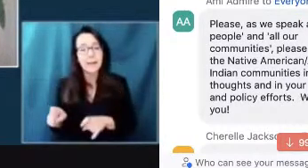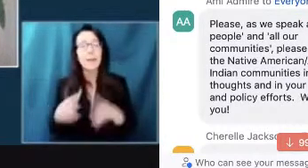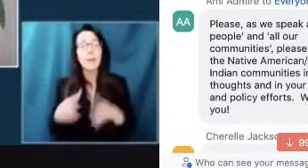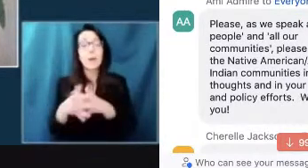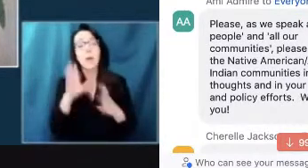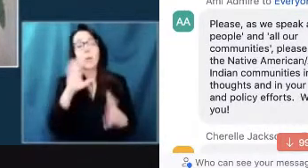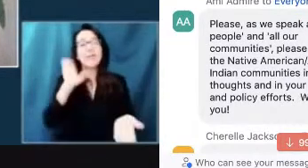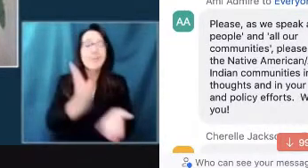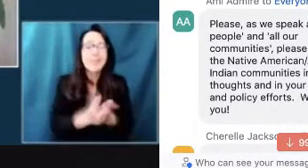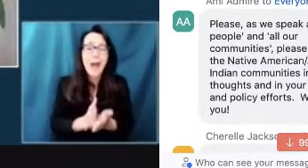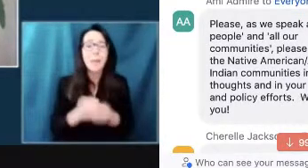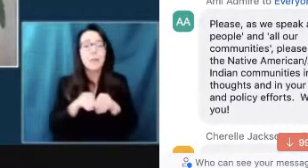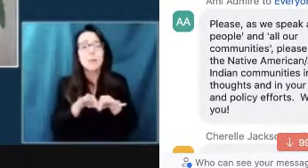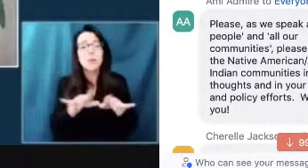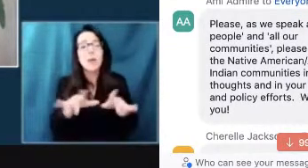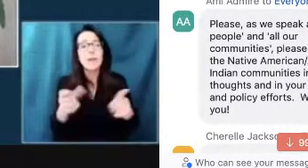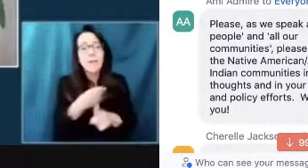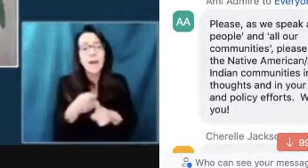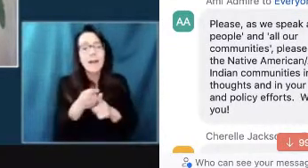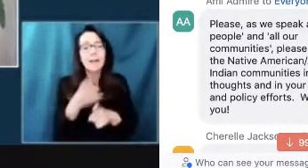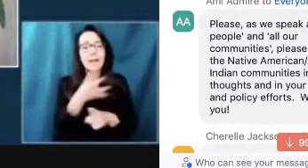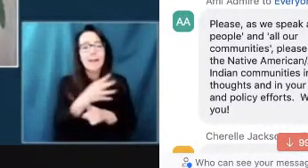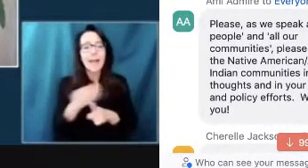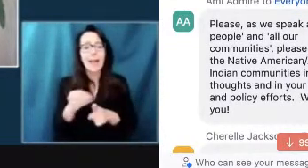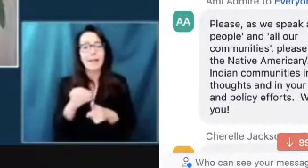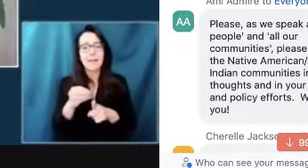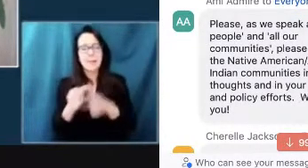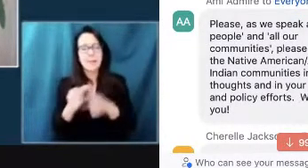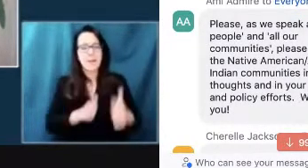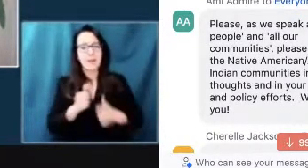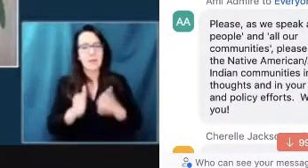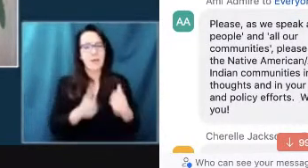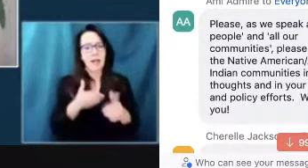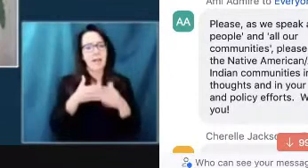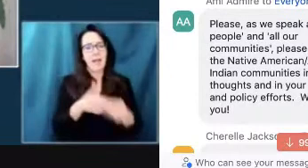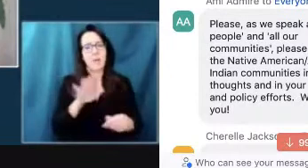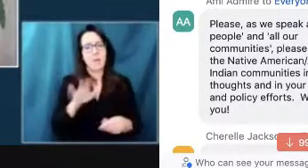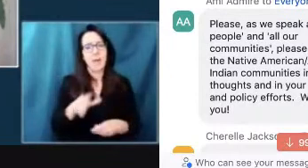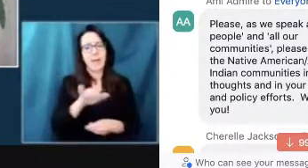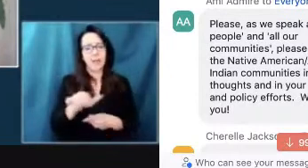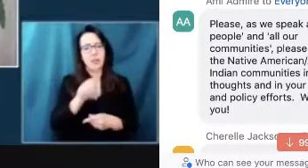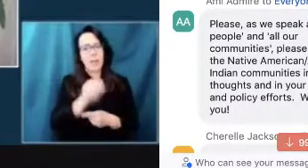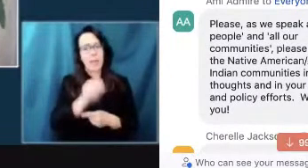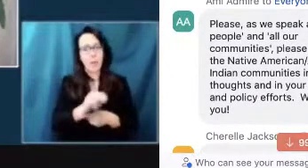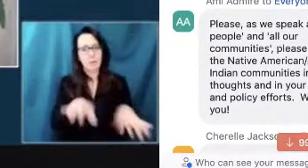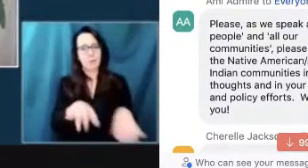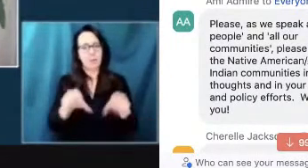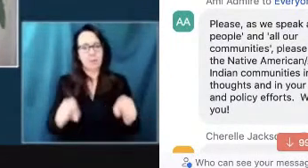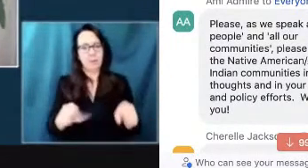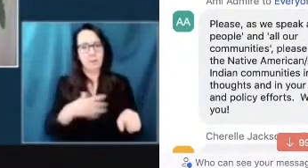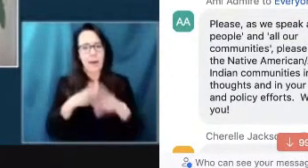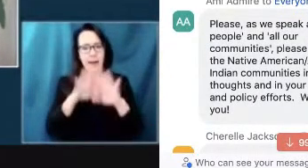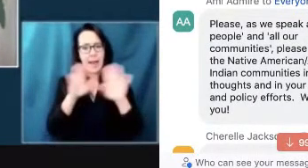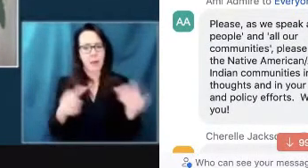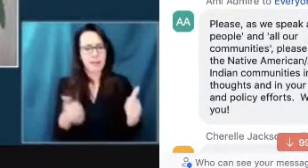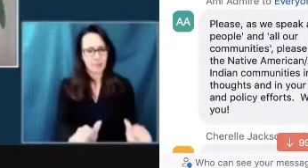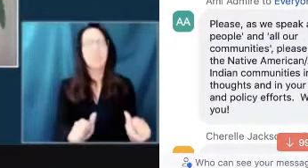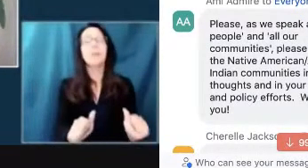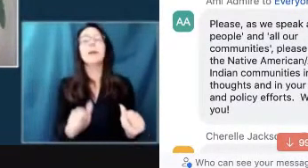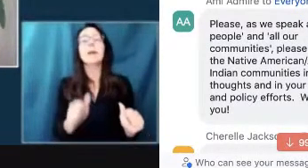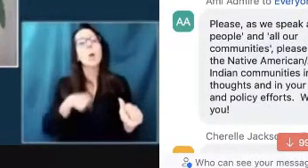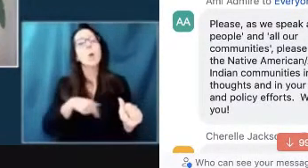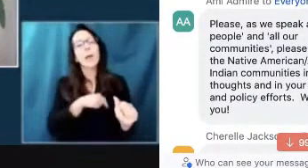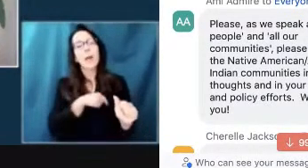and intimidation led by the January 6th insurrectionists and the leaders that abused our recall process. We are patriots because we care